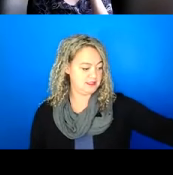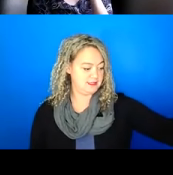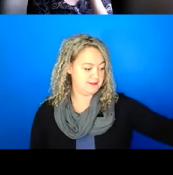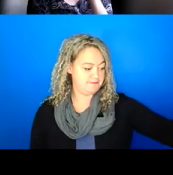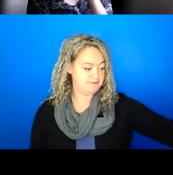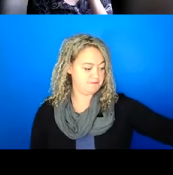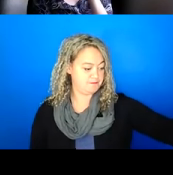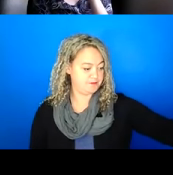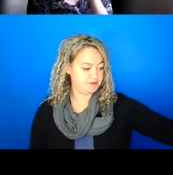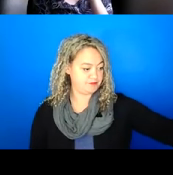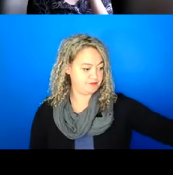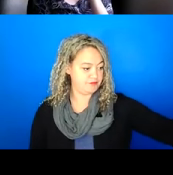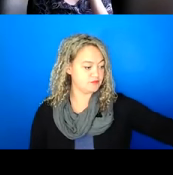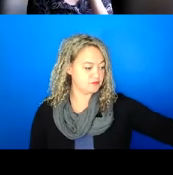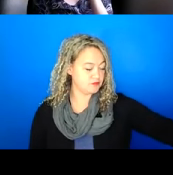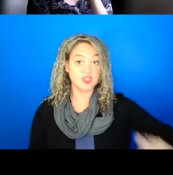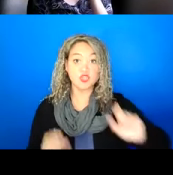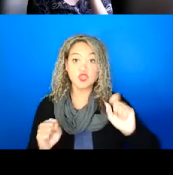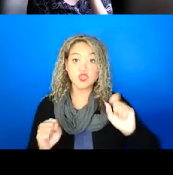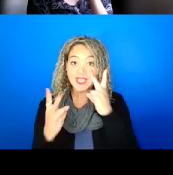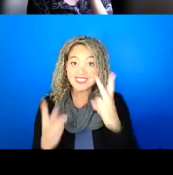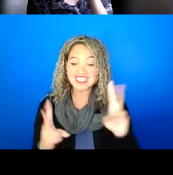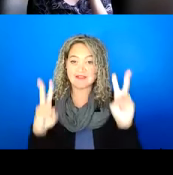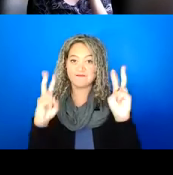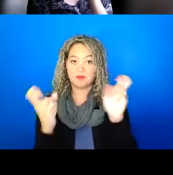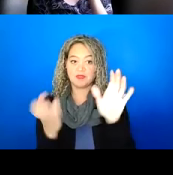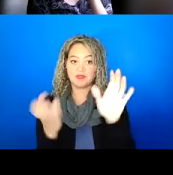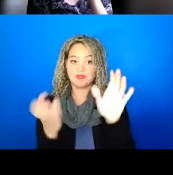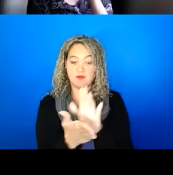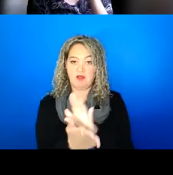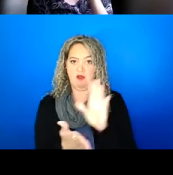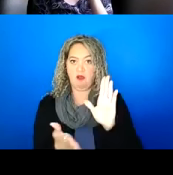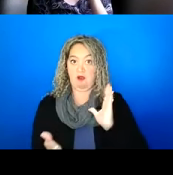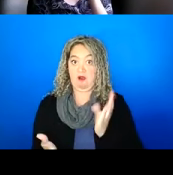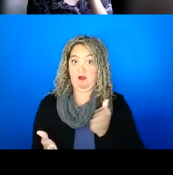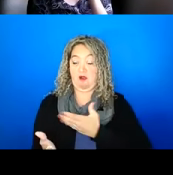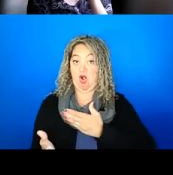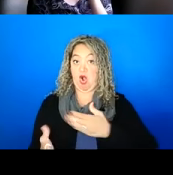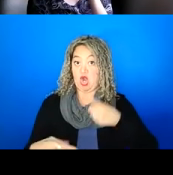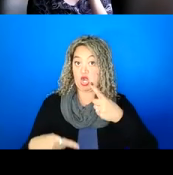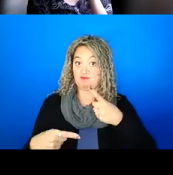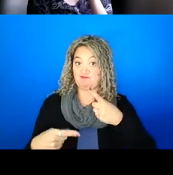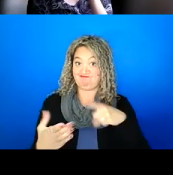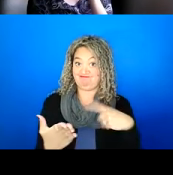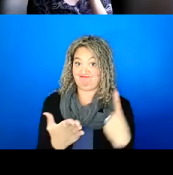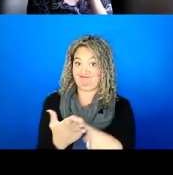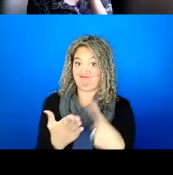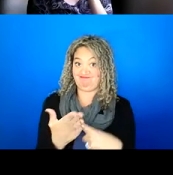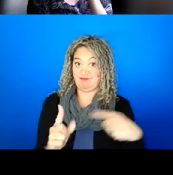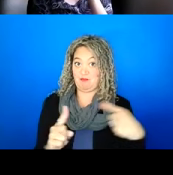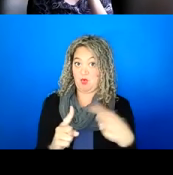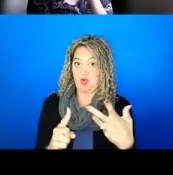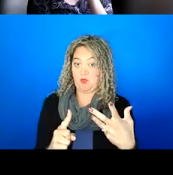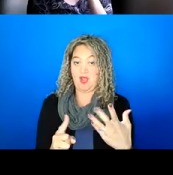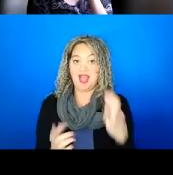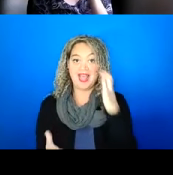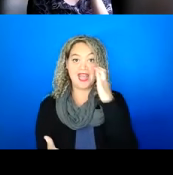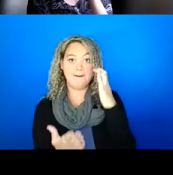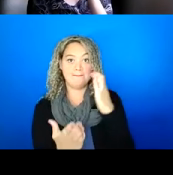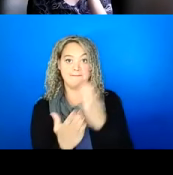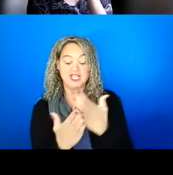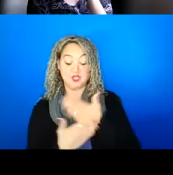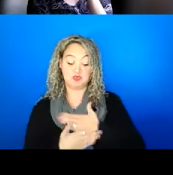So as you can see from the title of this paper, our argument was that pictures of appetizing